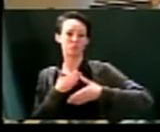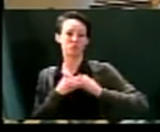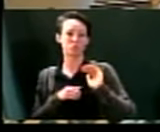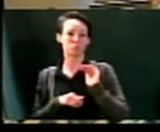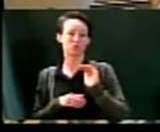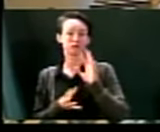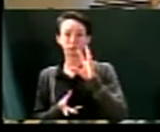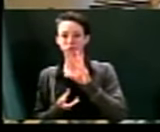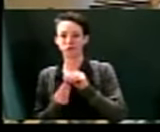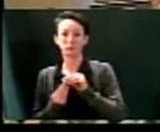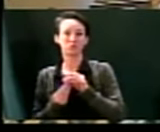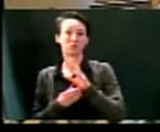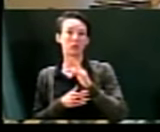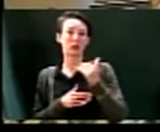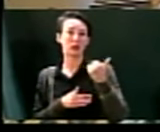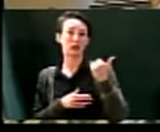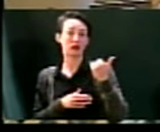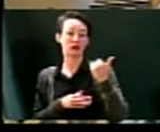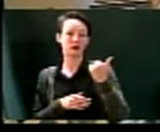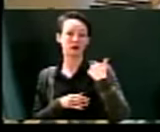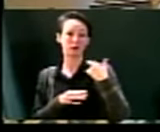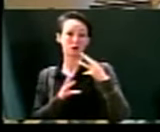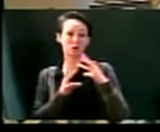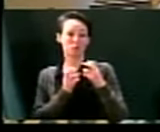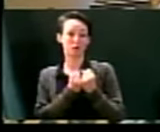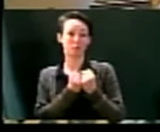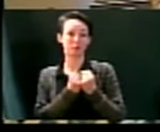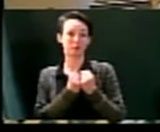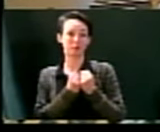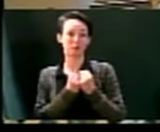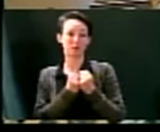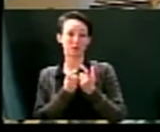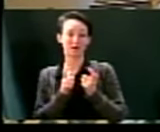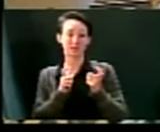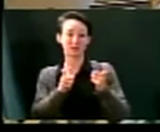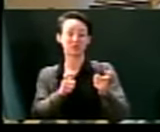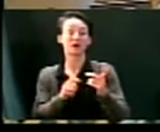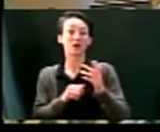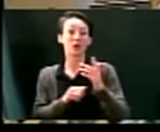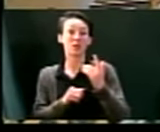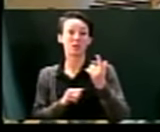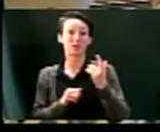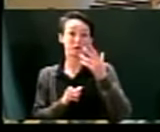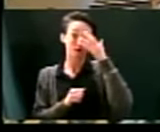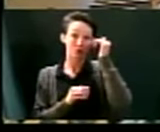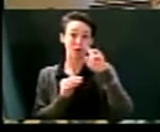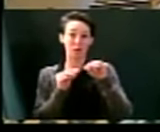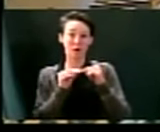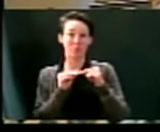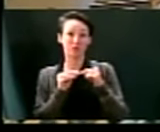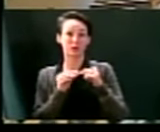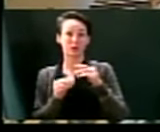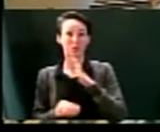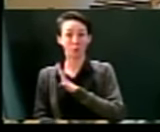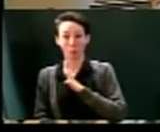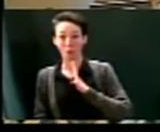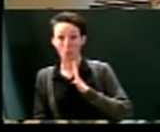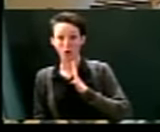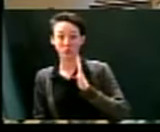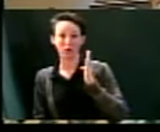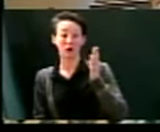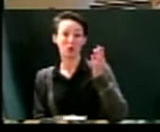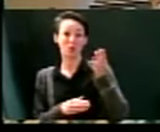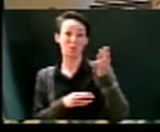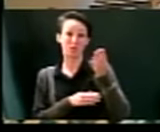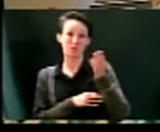wrapped up our last work session so quickly that we forgot about board forums. So I was going to suggest adding that this evening in case